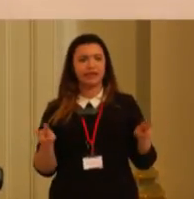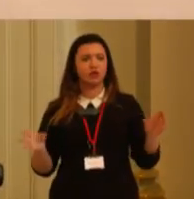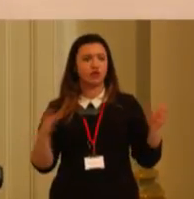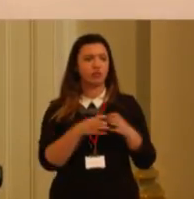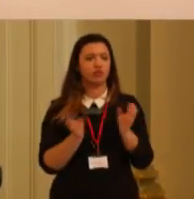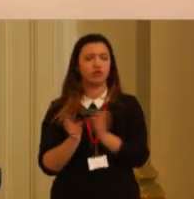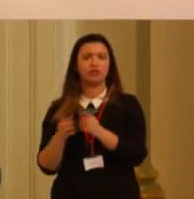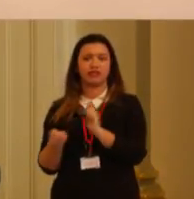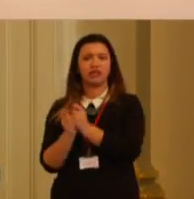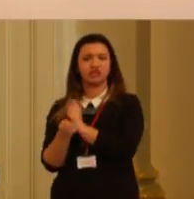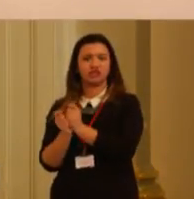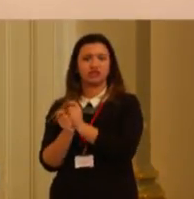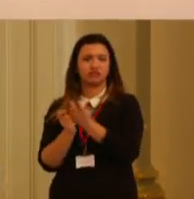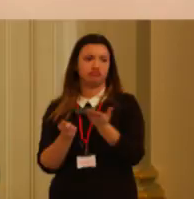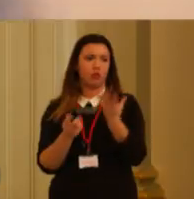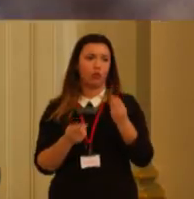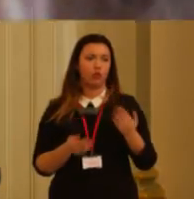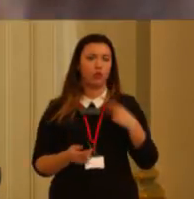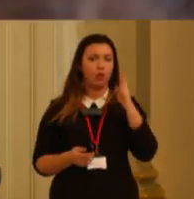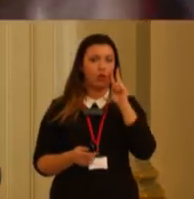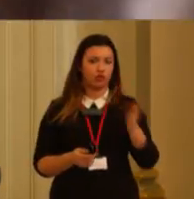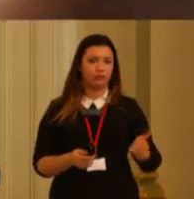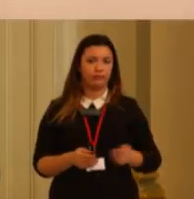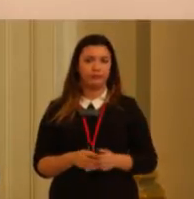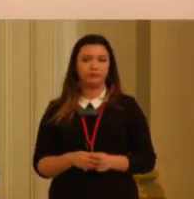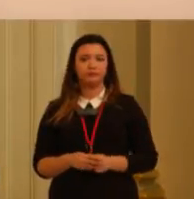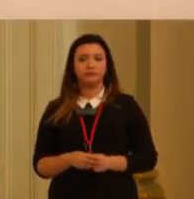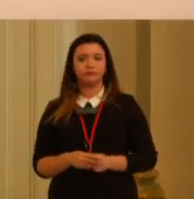the private sector and young people have always been the